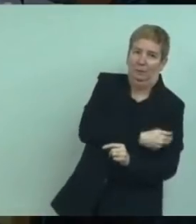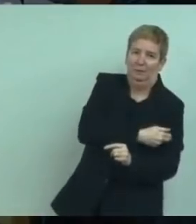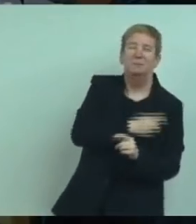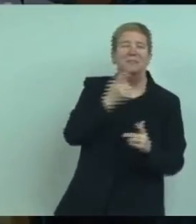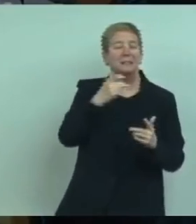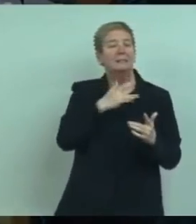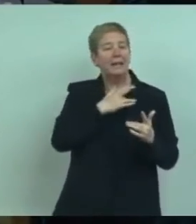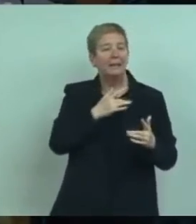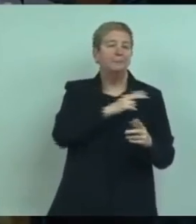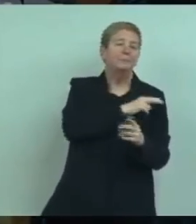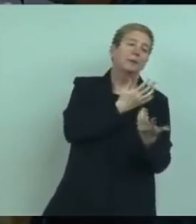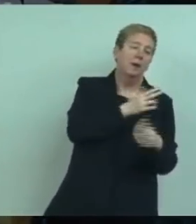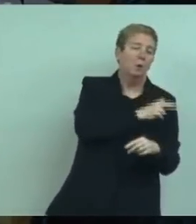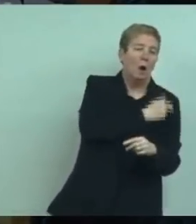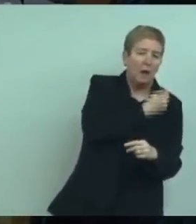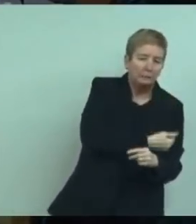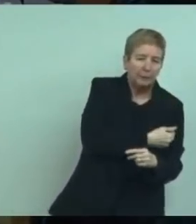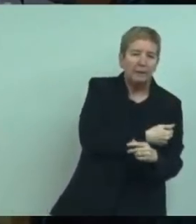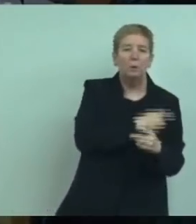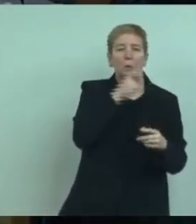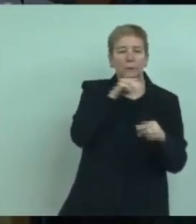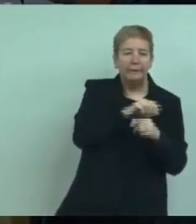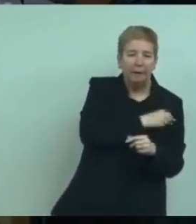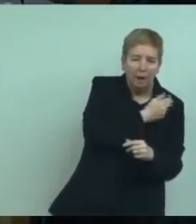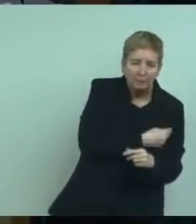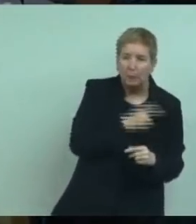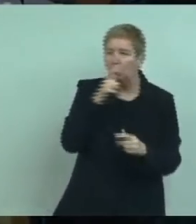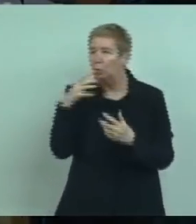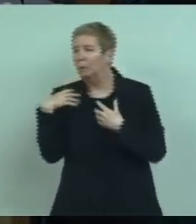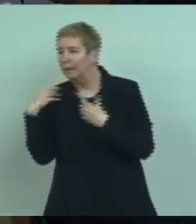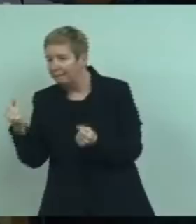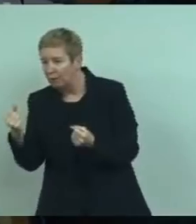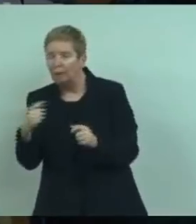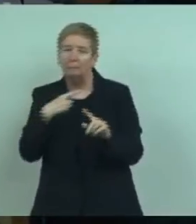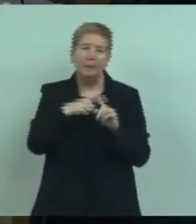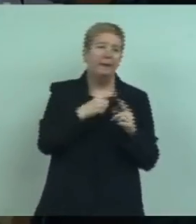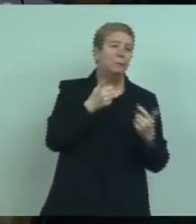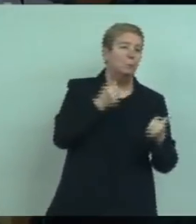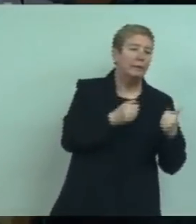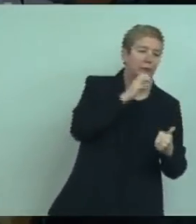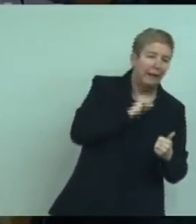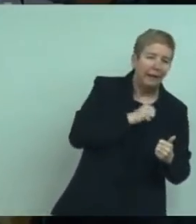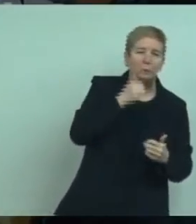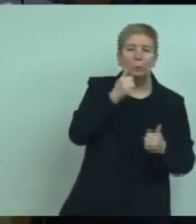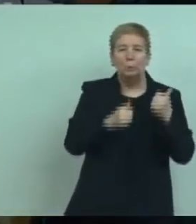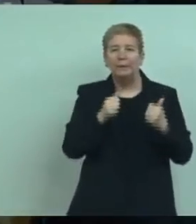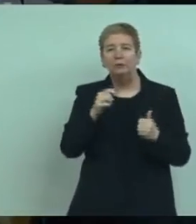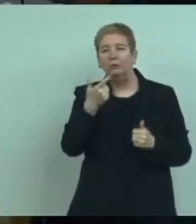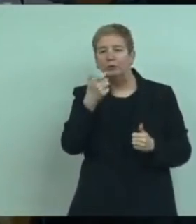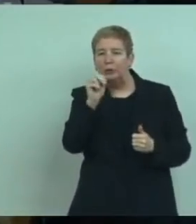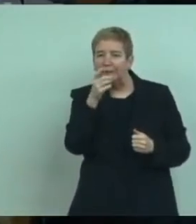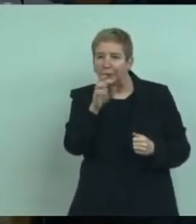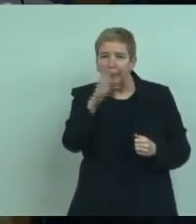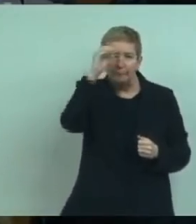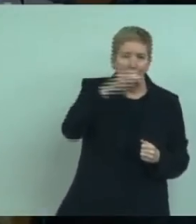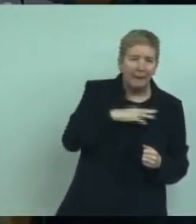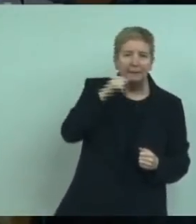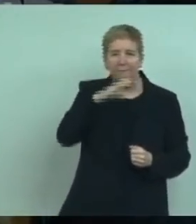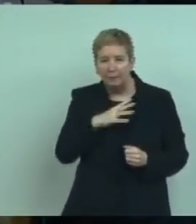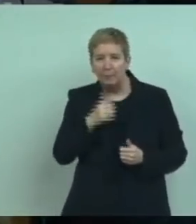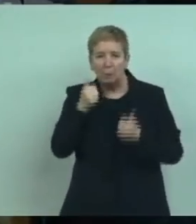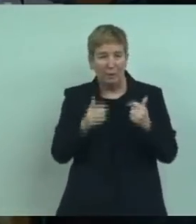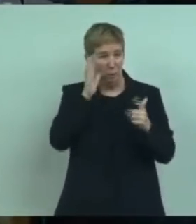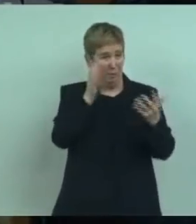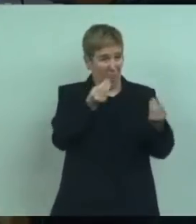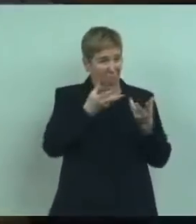by county, and then more granular data regarding gender and age for those hospitalizations and recoveries? Yeah, that's it.